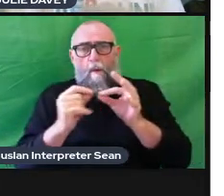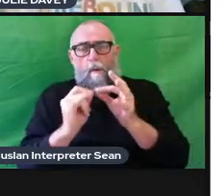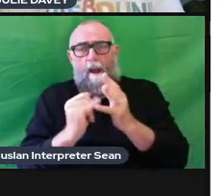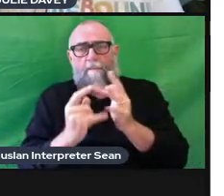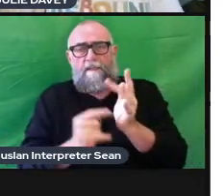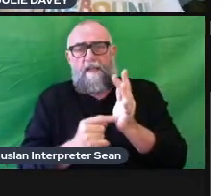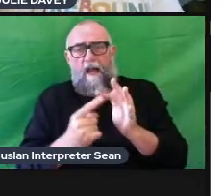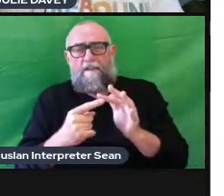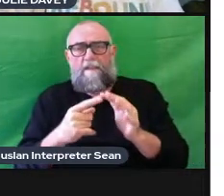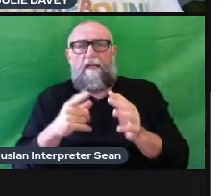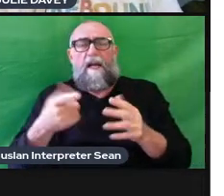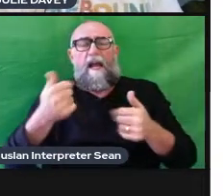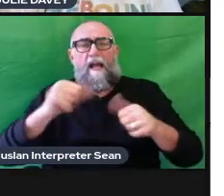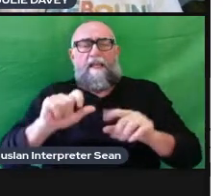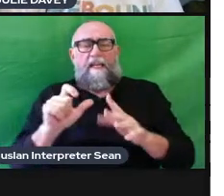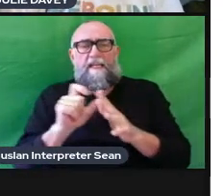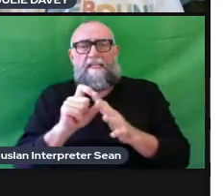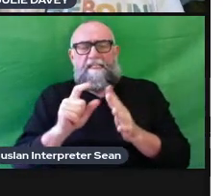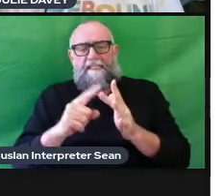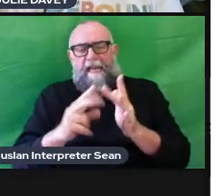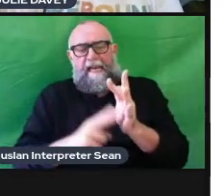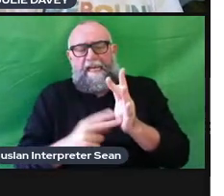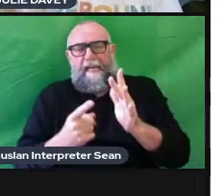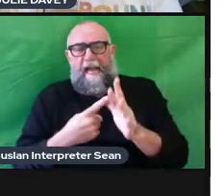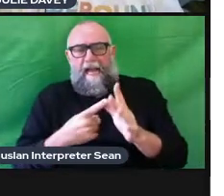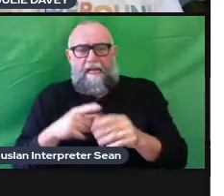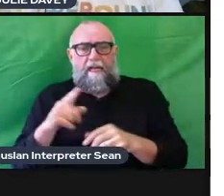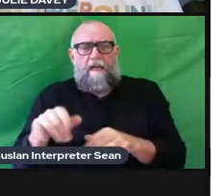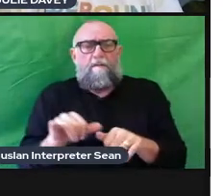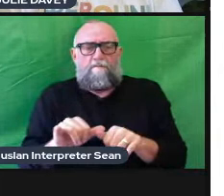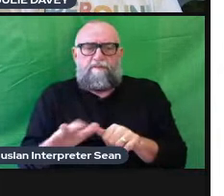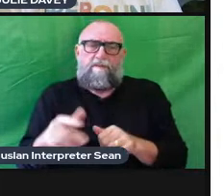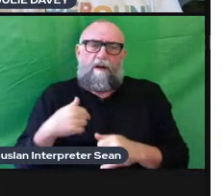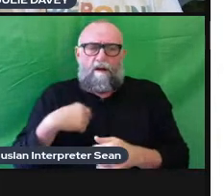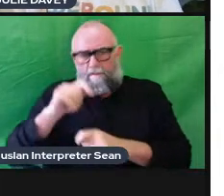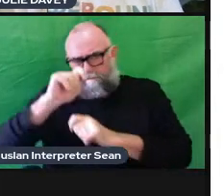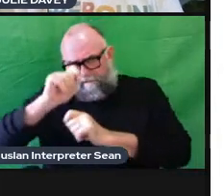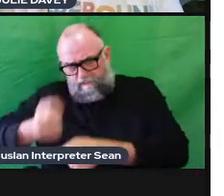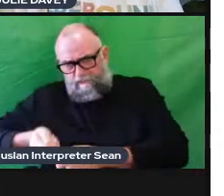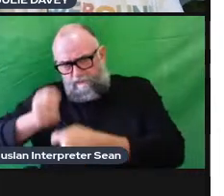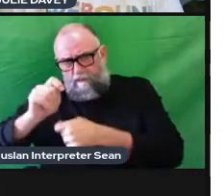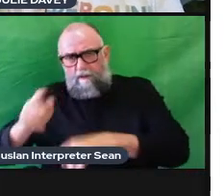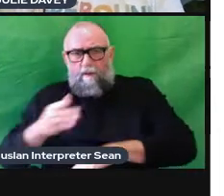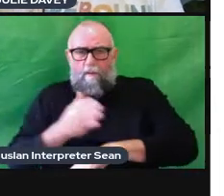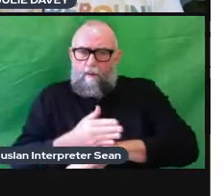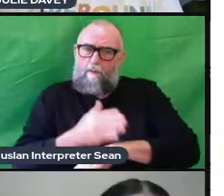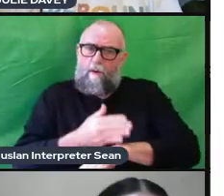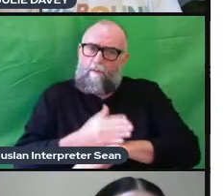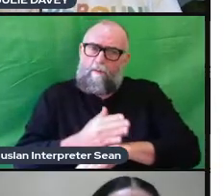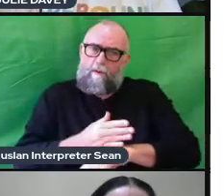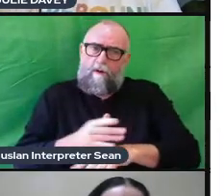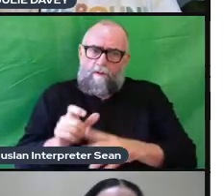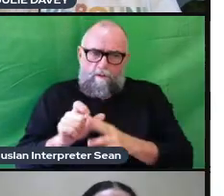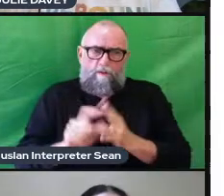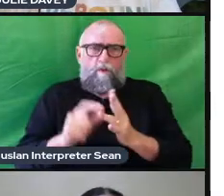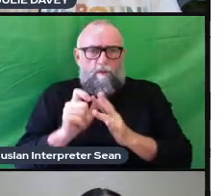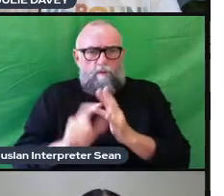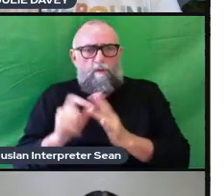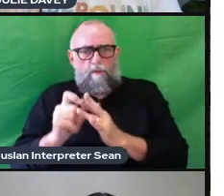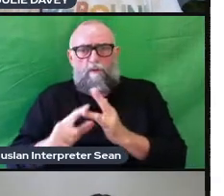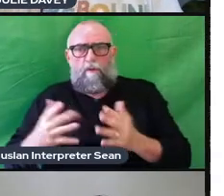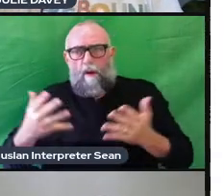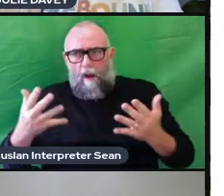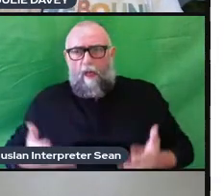Dina Pogranoy, who was the key researcher, should be congratulated for this piece of work, because her efforts